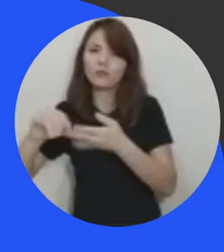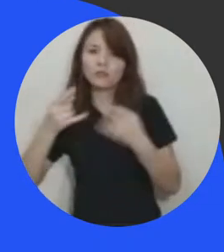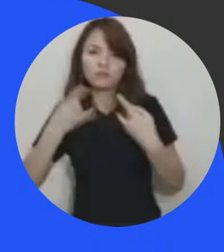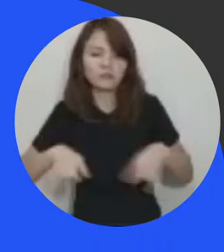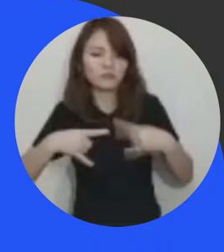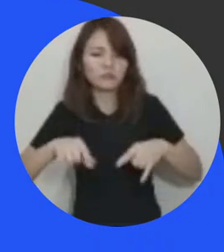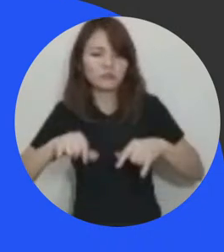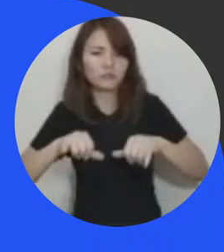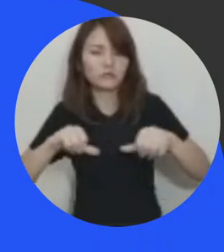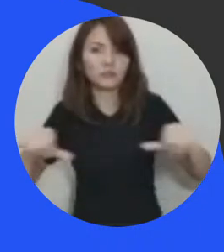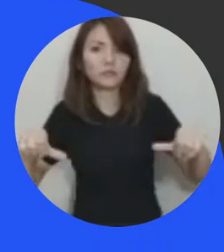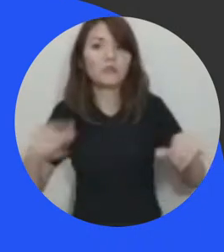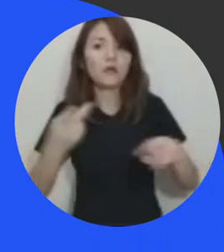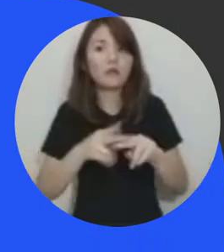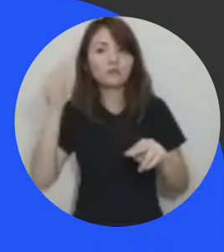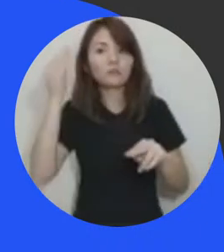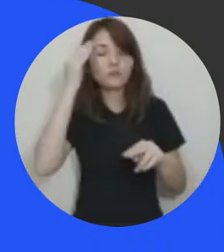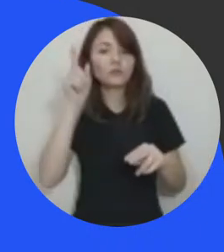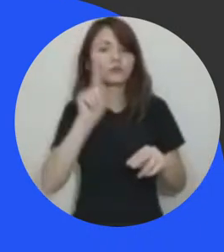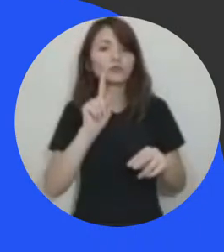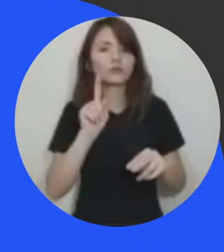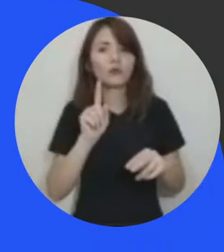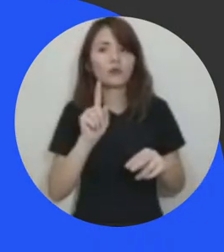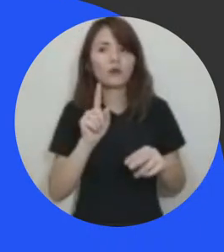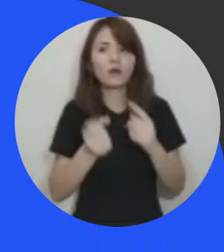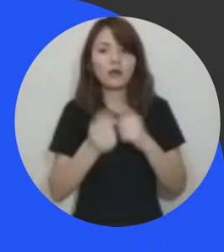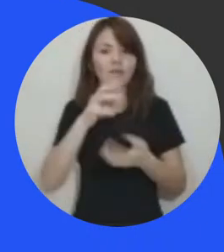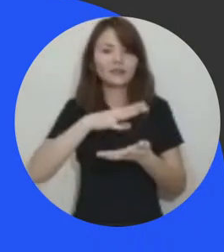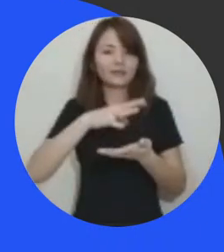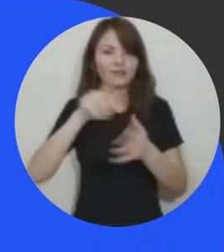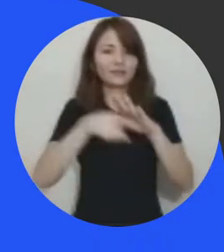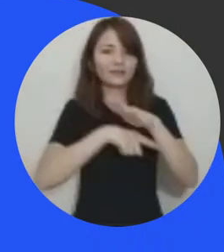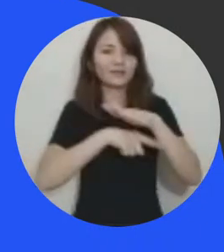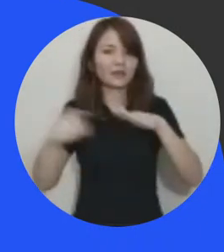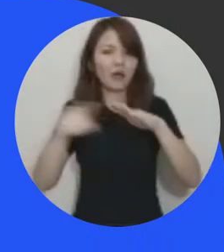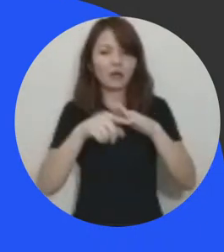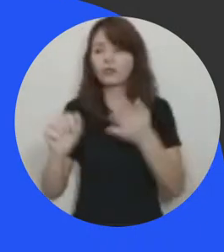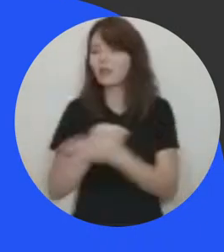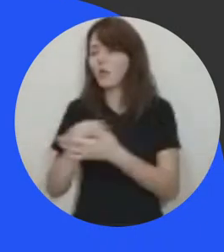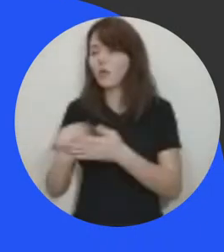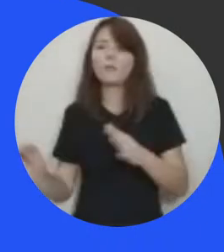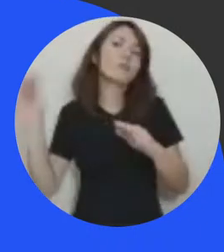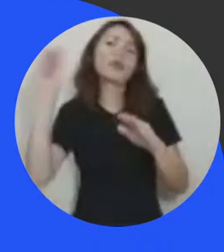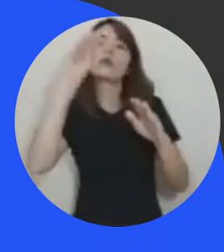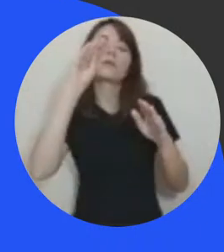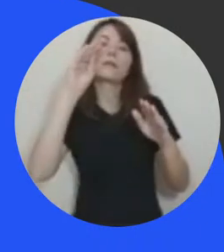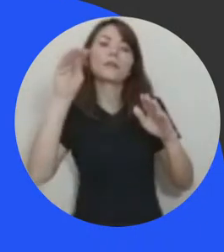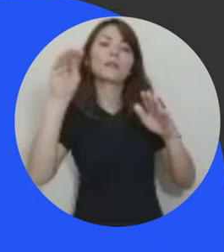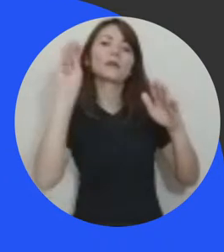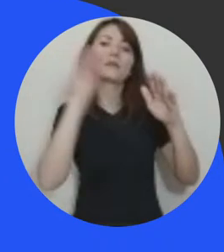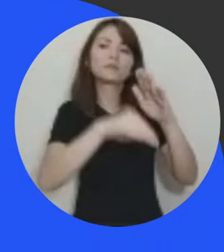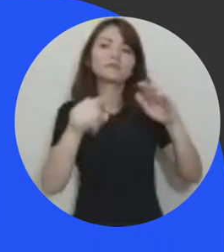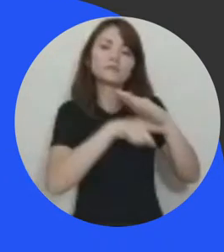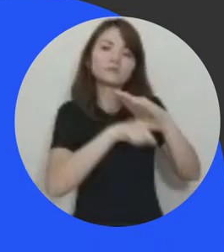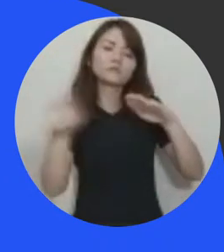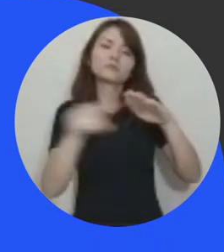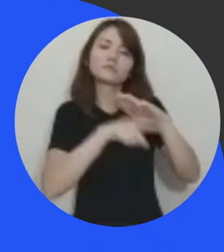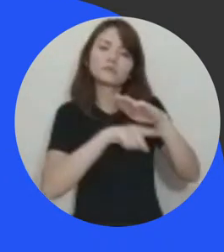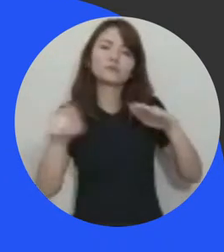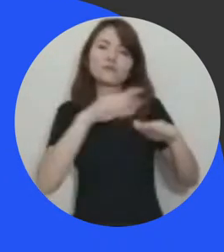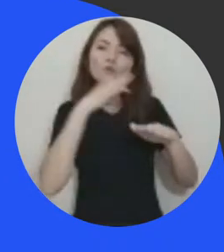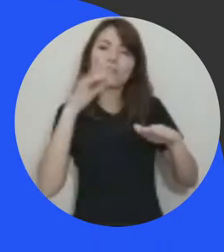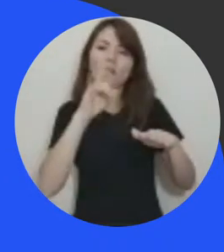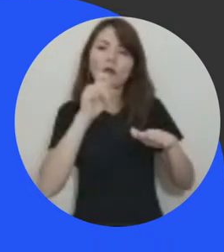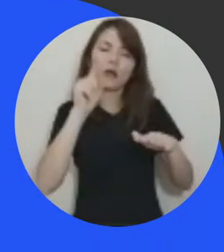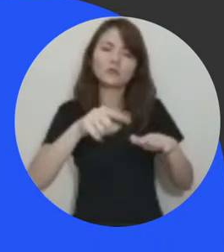with a photocopier. So if you take a document and copy it on a photocopier, and then you take the copy that